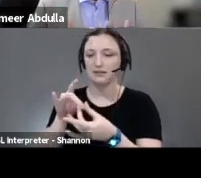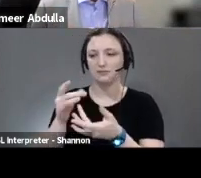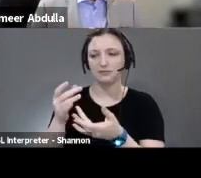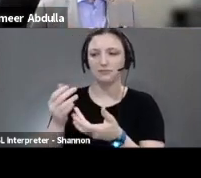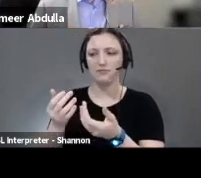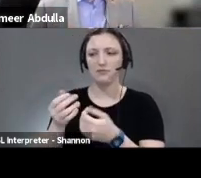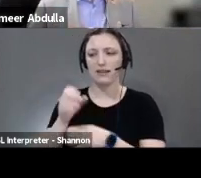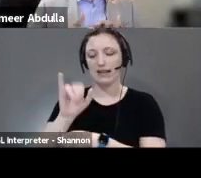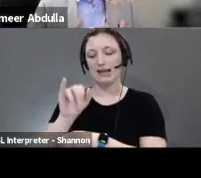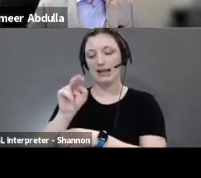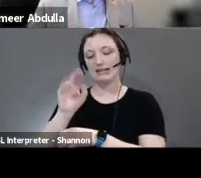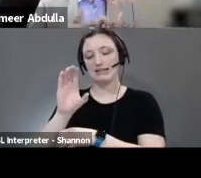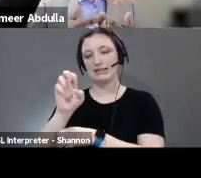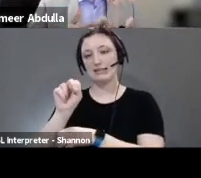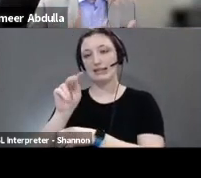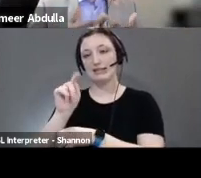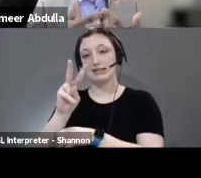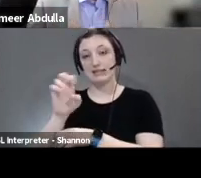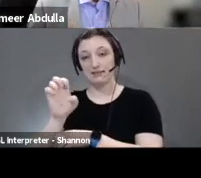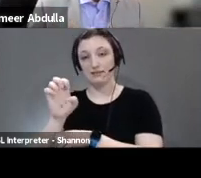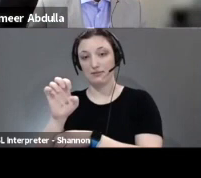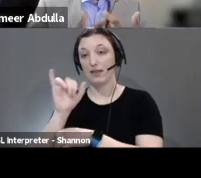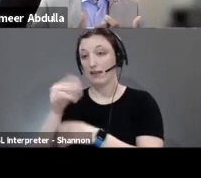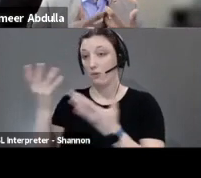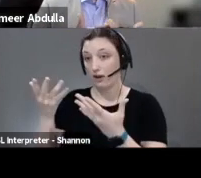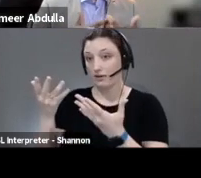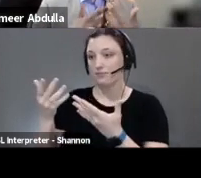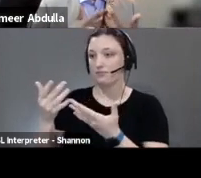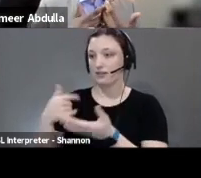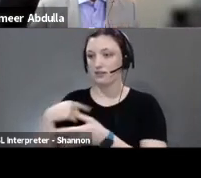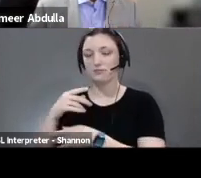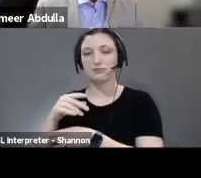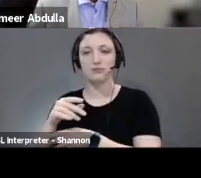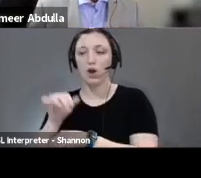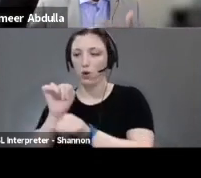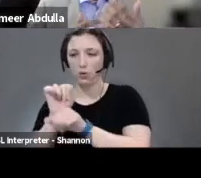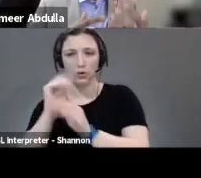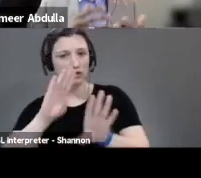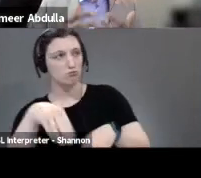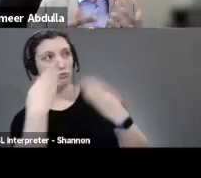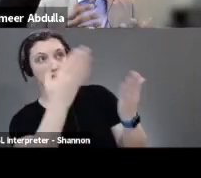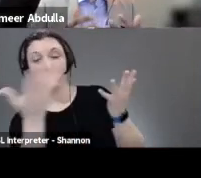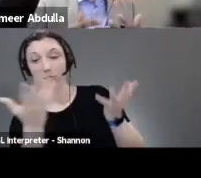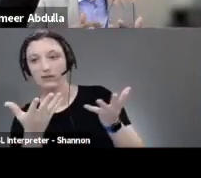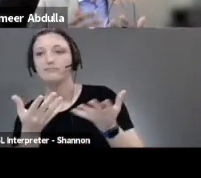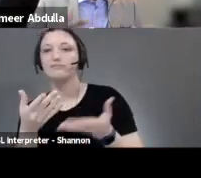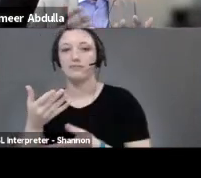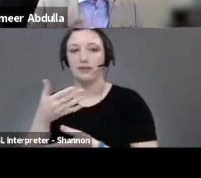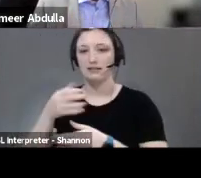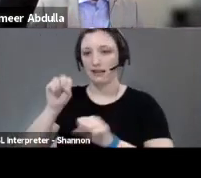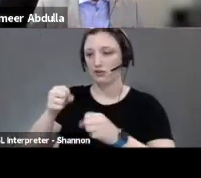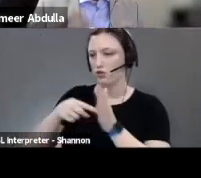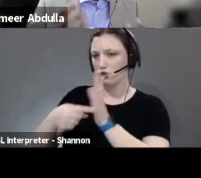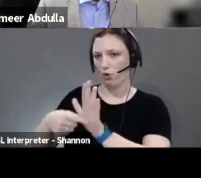that specifically incentivize and reward salary and contributions by employees. And so those are the high